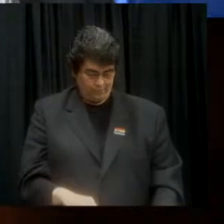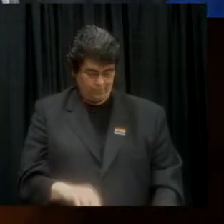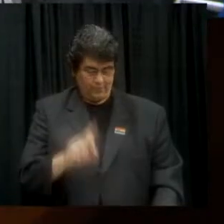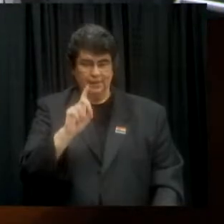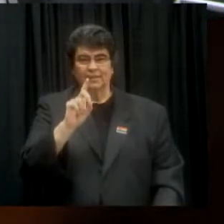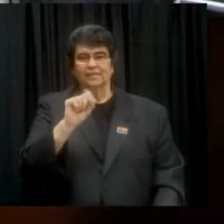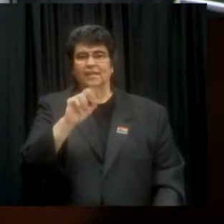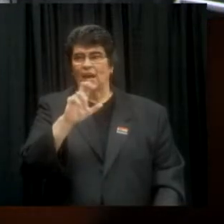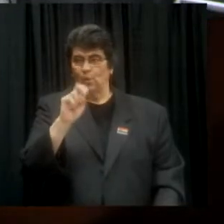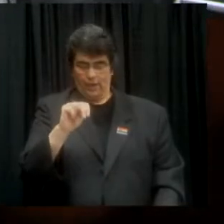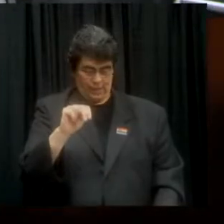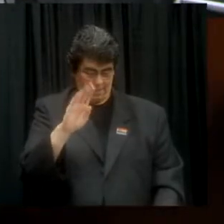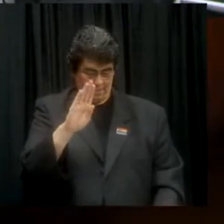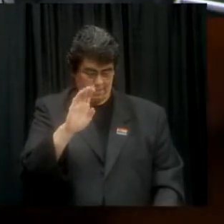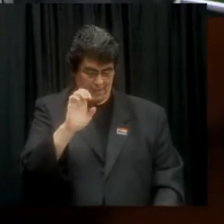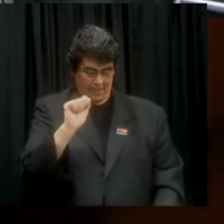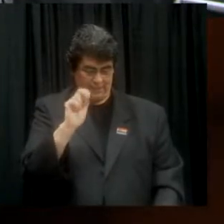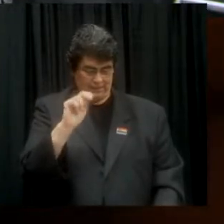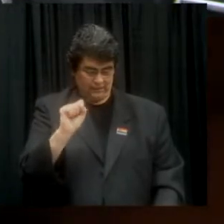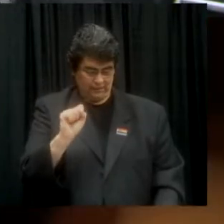Darren Beans.